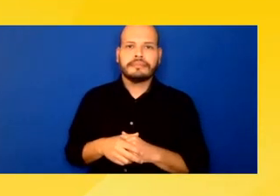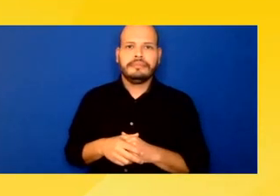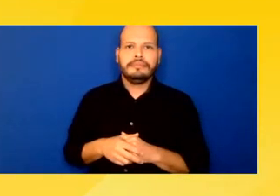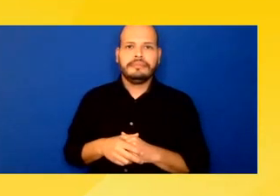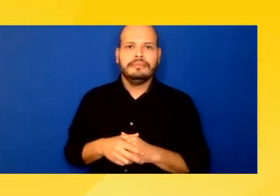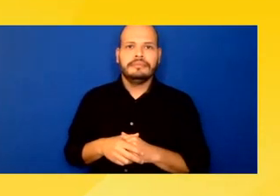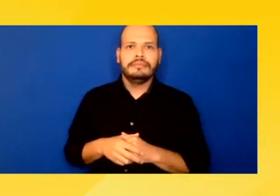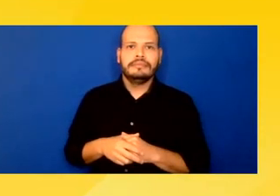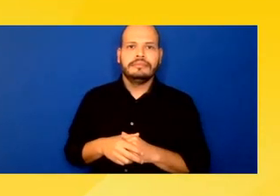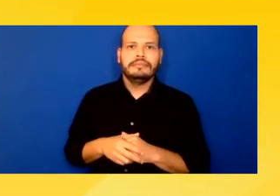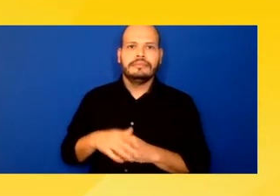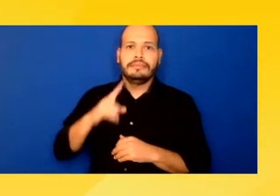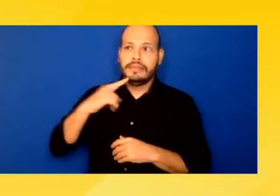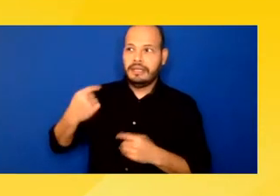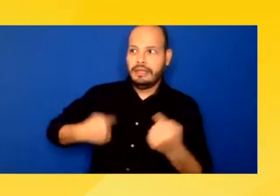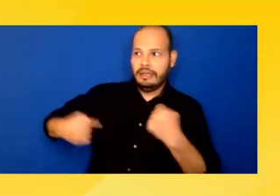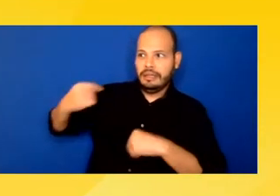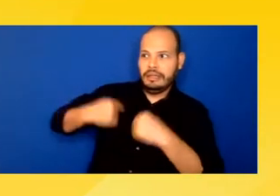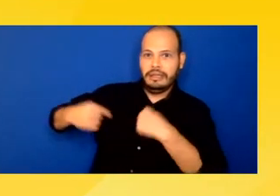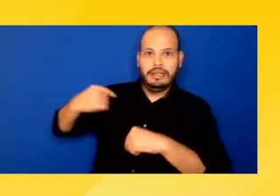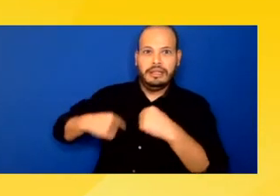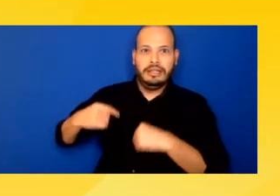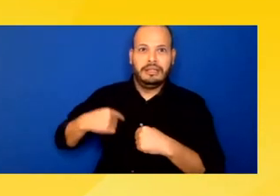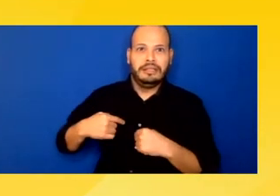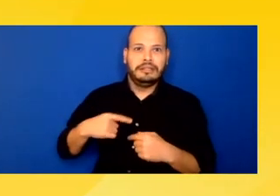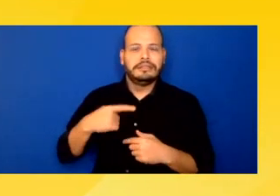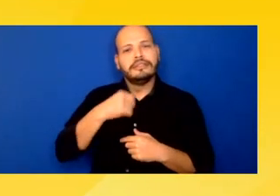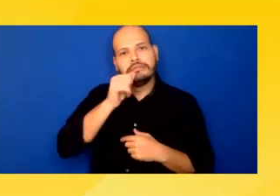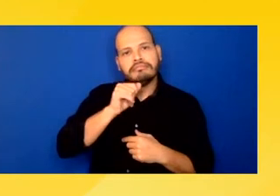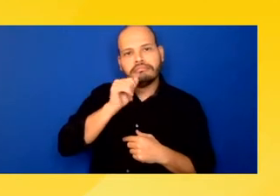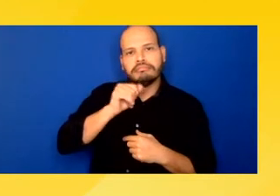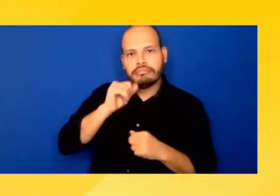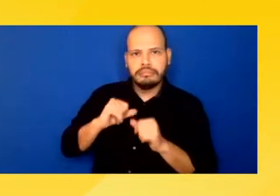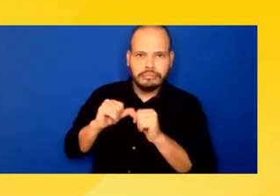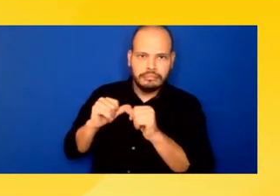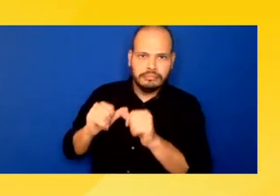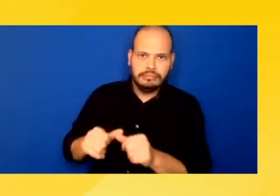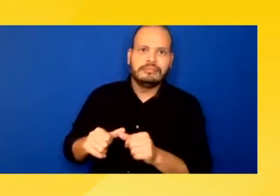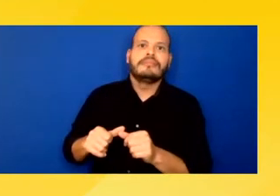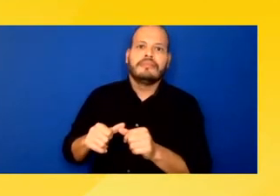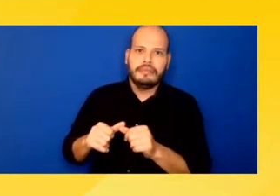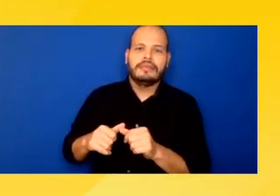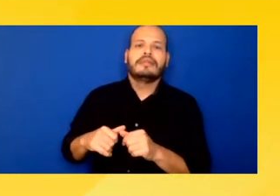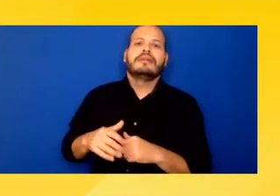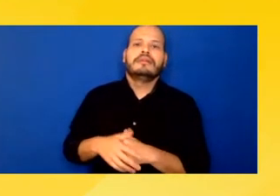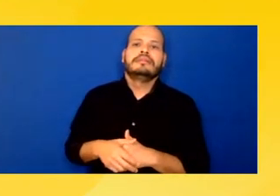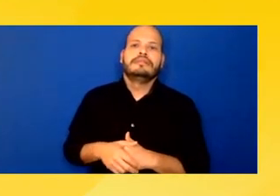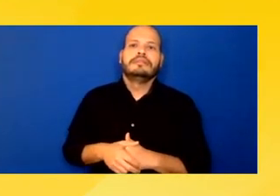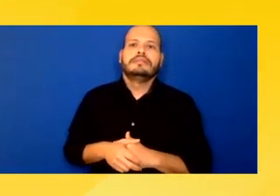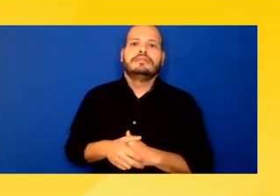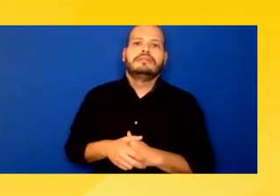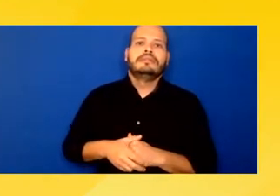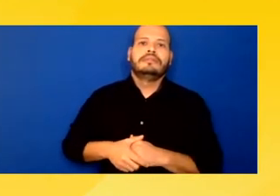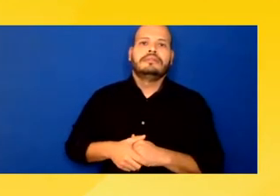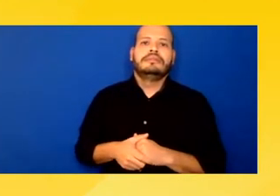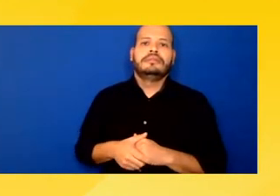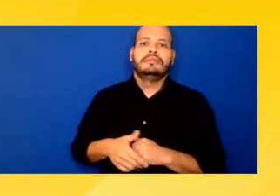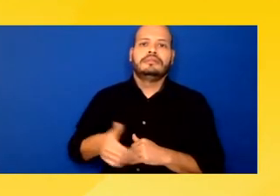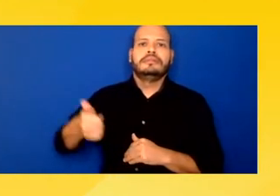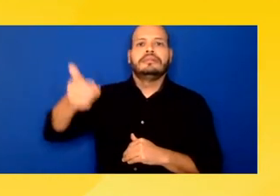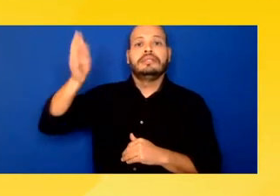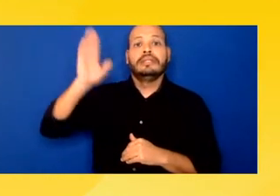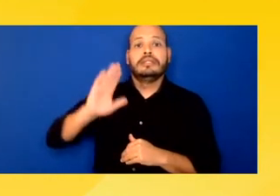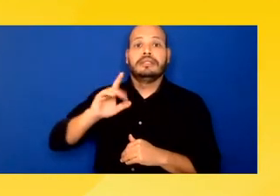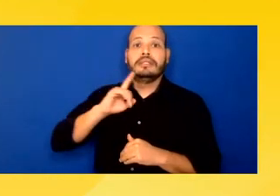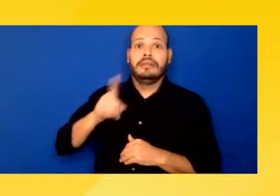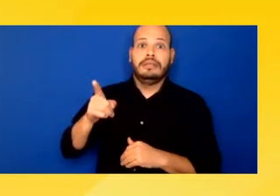power and why 7.7 million cases of covid before Co 250,000 people dying